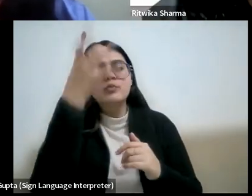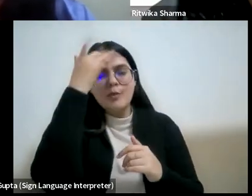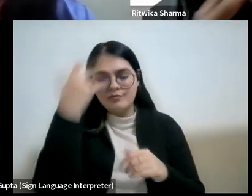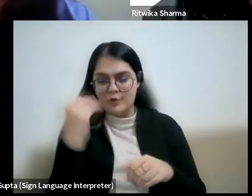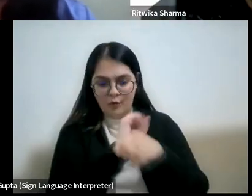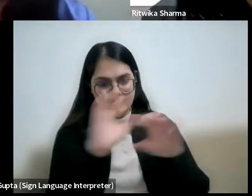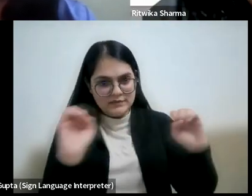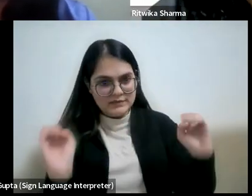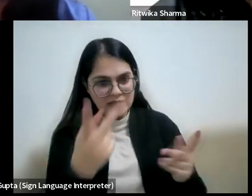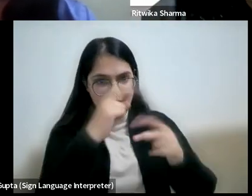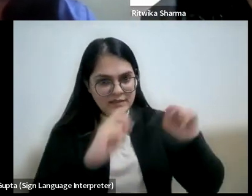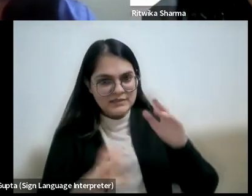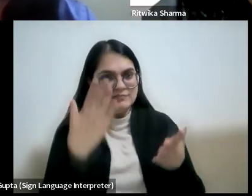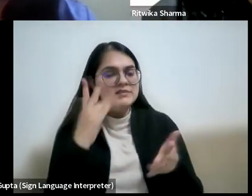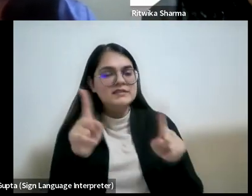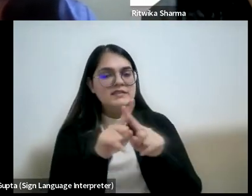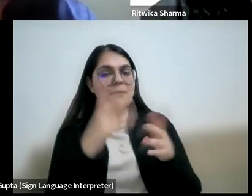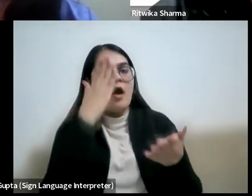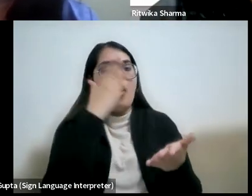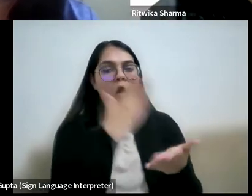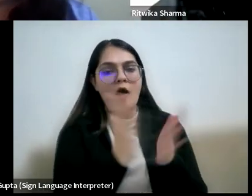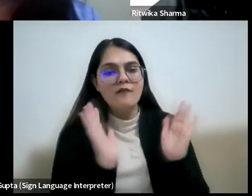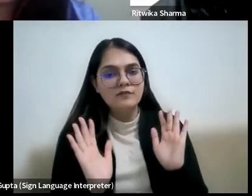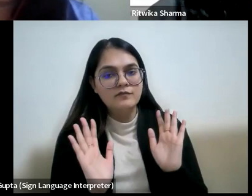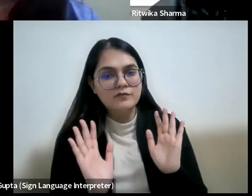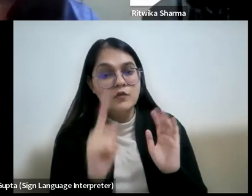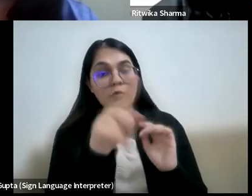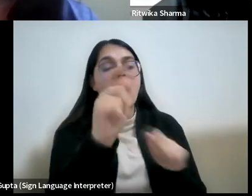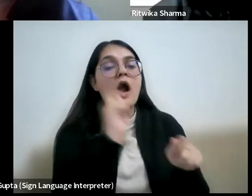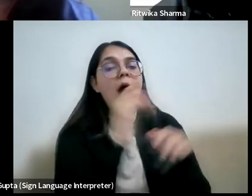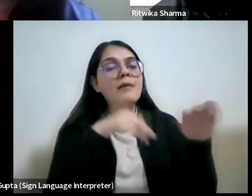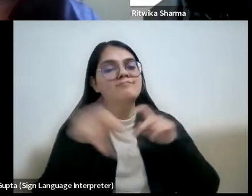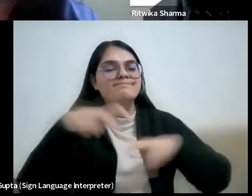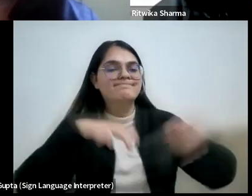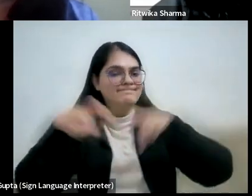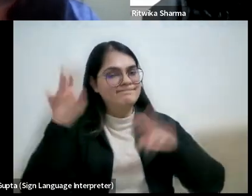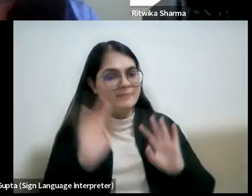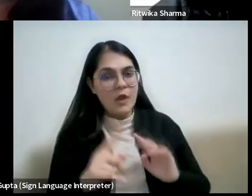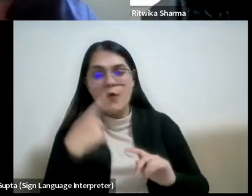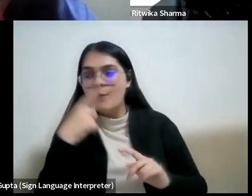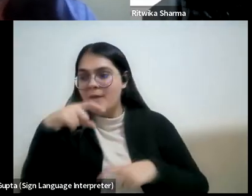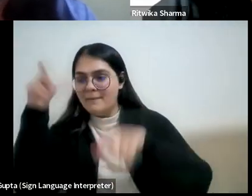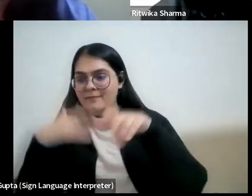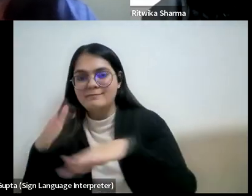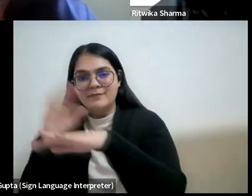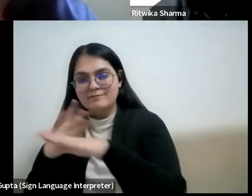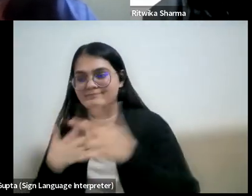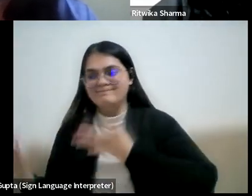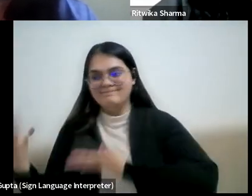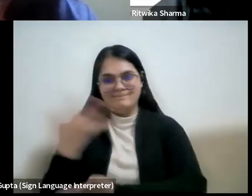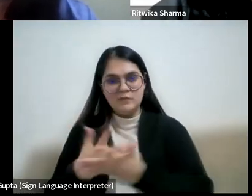your way? Because clearly your project involved a fair amount of traveling and a fair amount of talking to people. So how